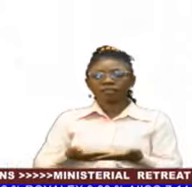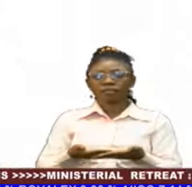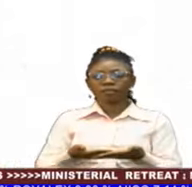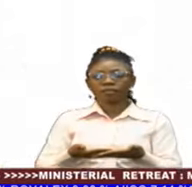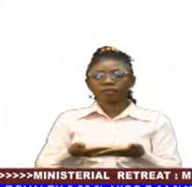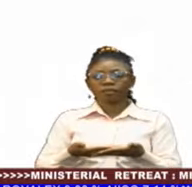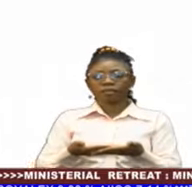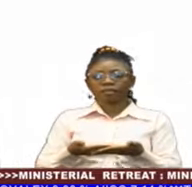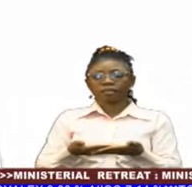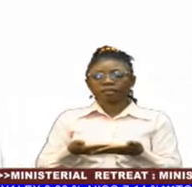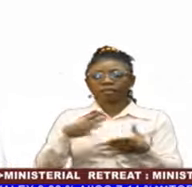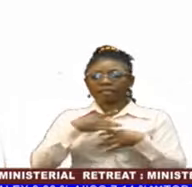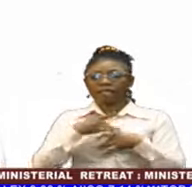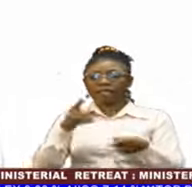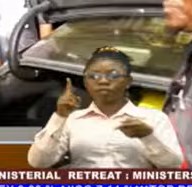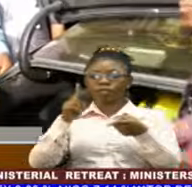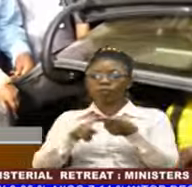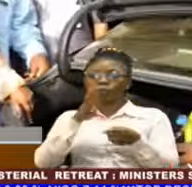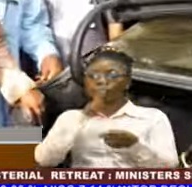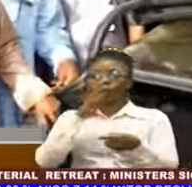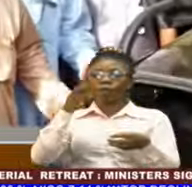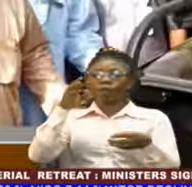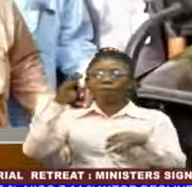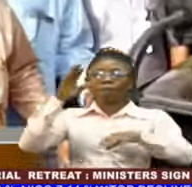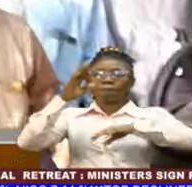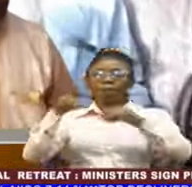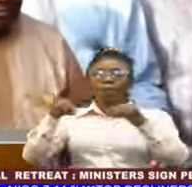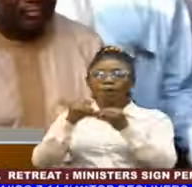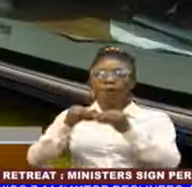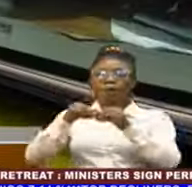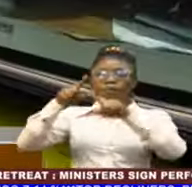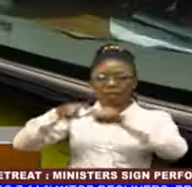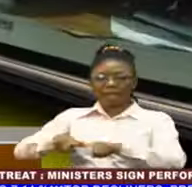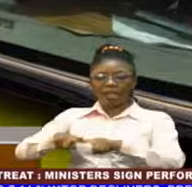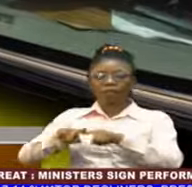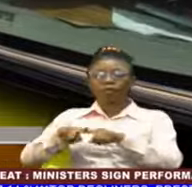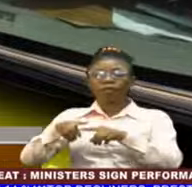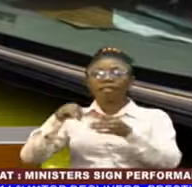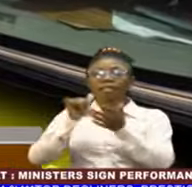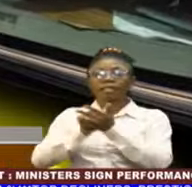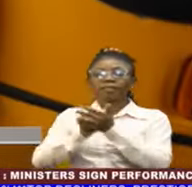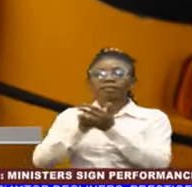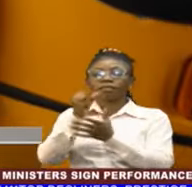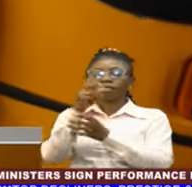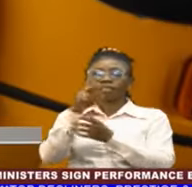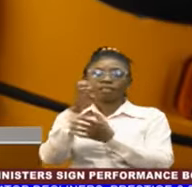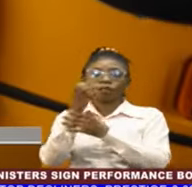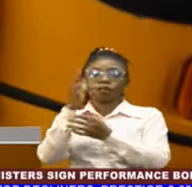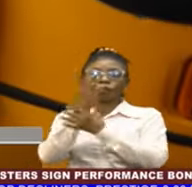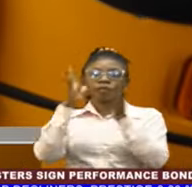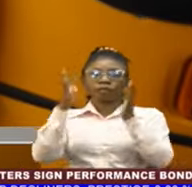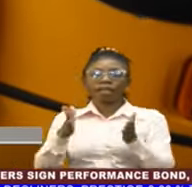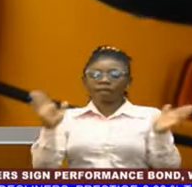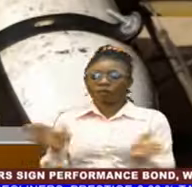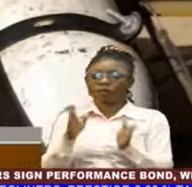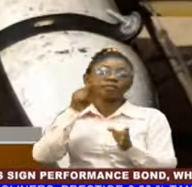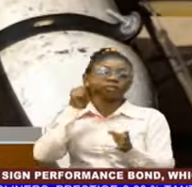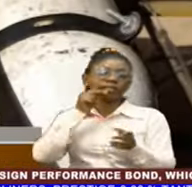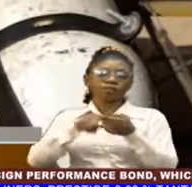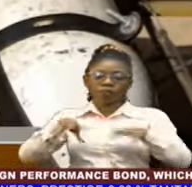is likely to be more reliable. Stakeholders at the inauguration of the conversion site are urging Nigerians to take advantage